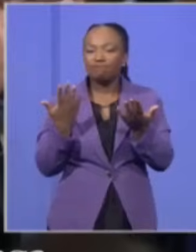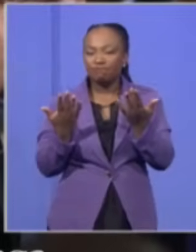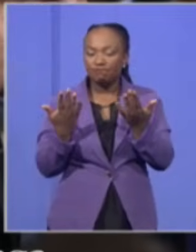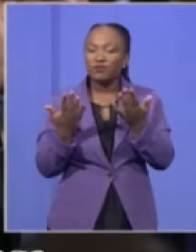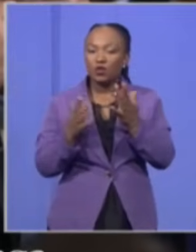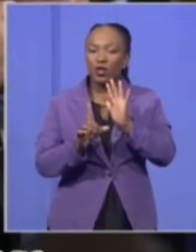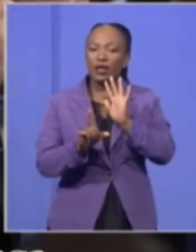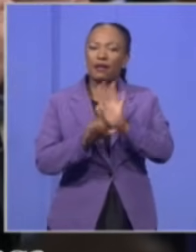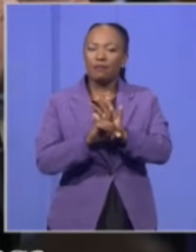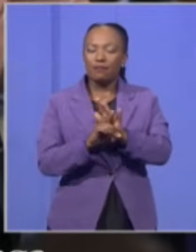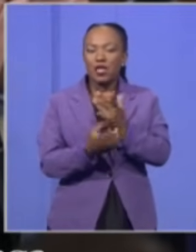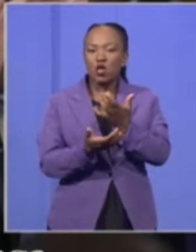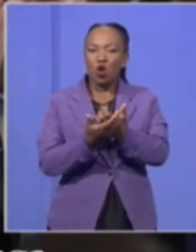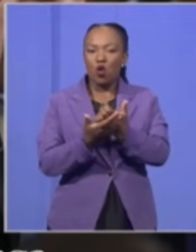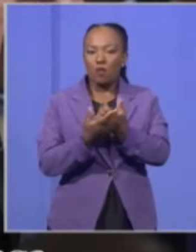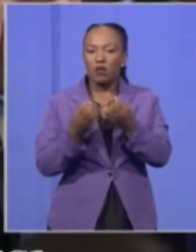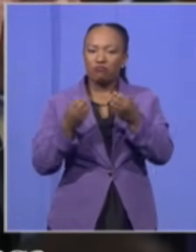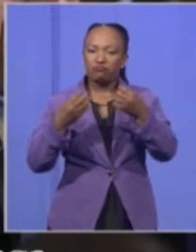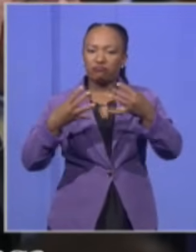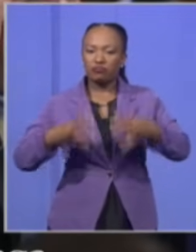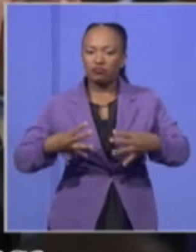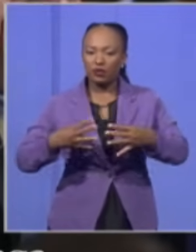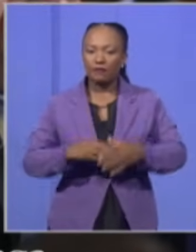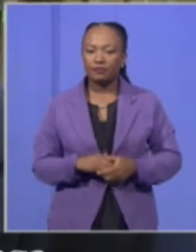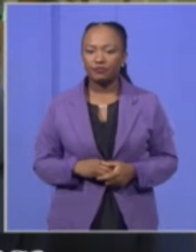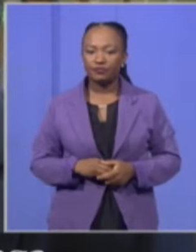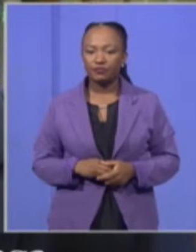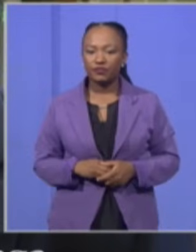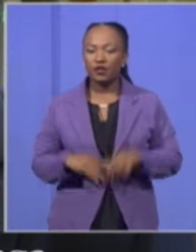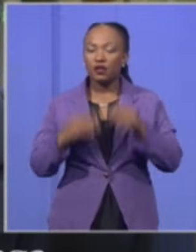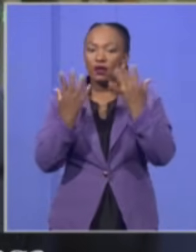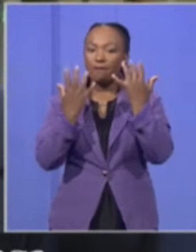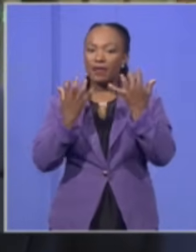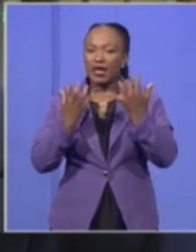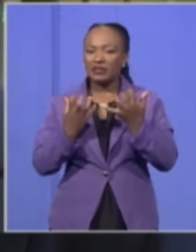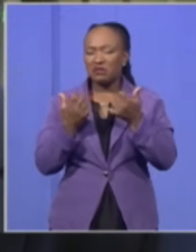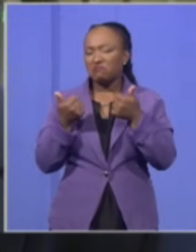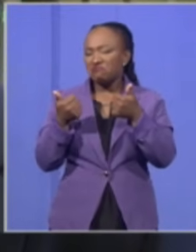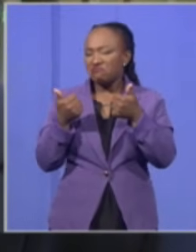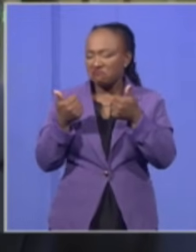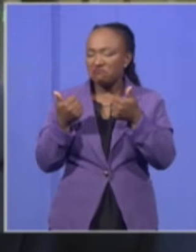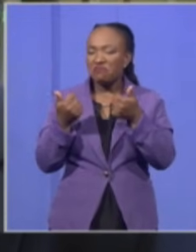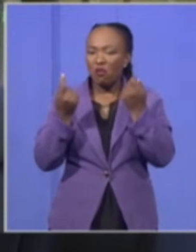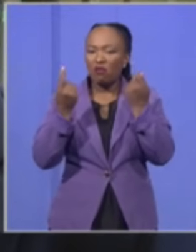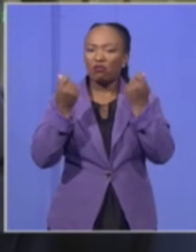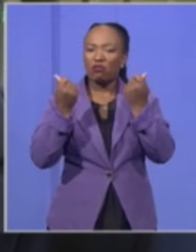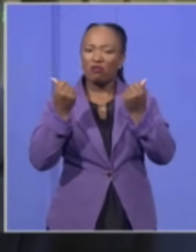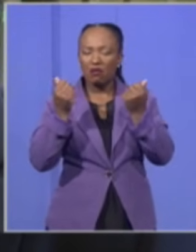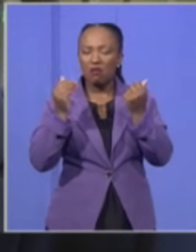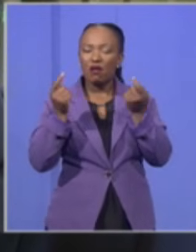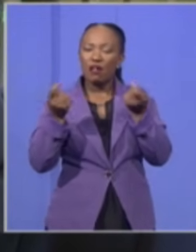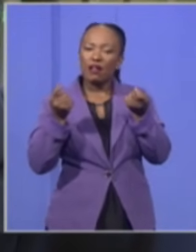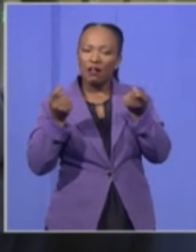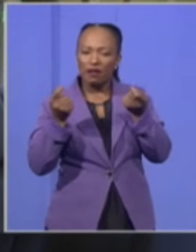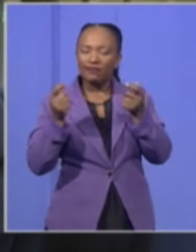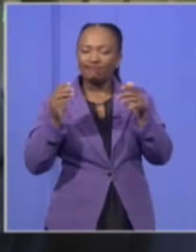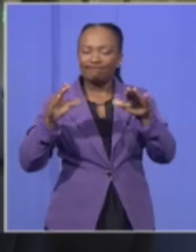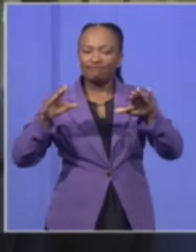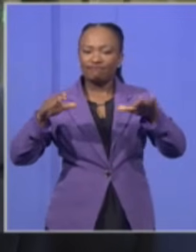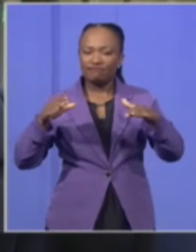seabe mebarakeng. It is a good budget because it maintains fiscal consolidation while it does not